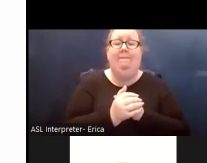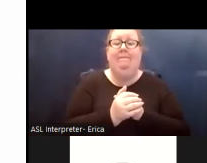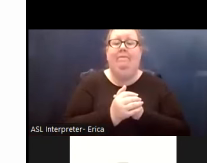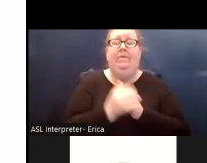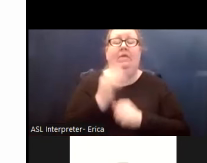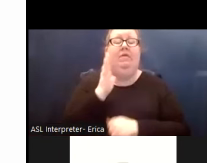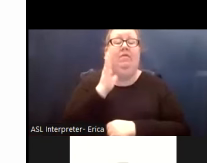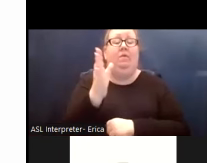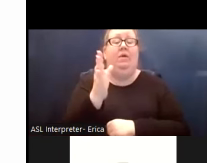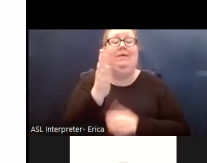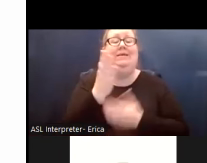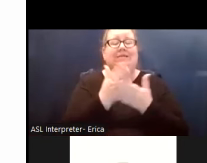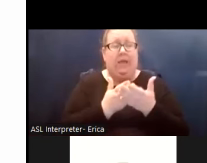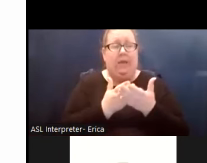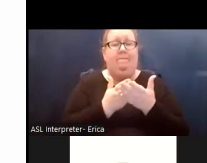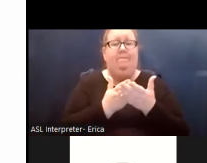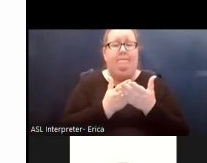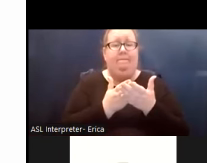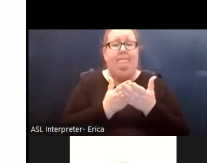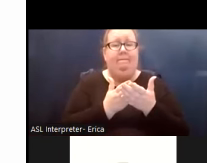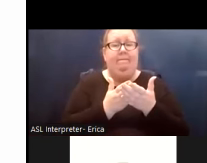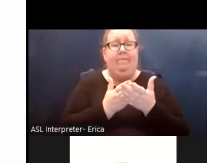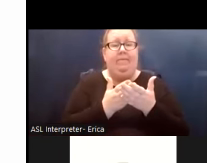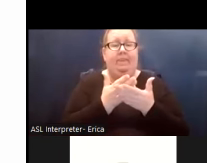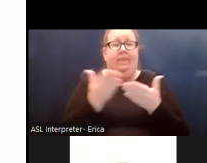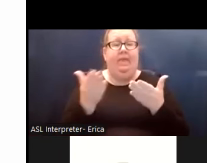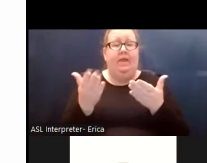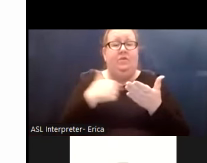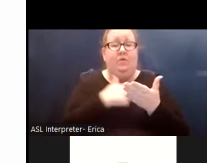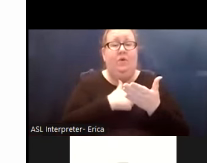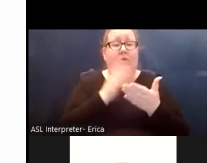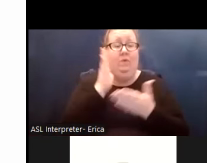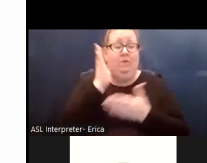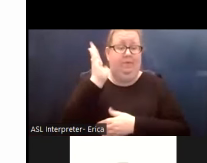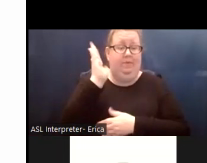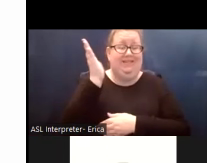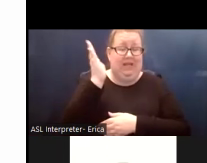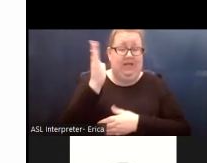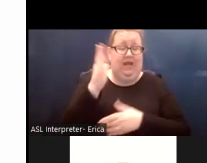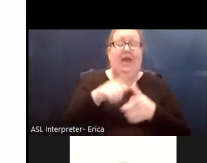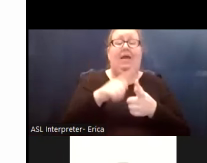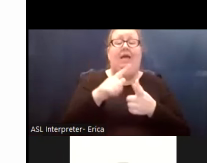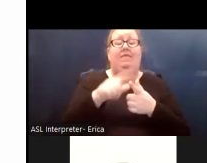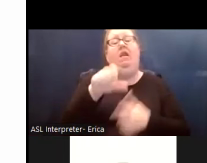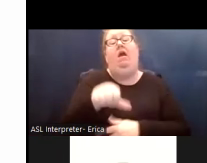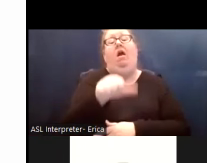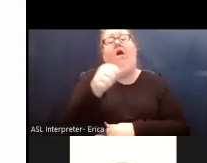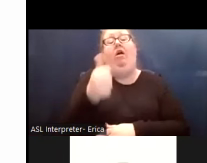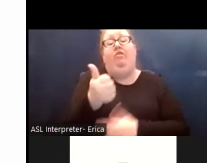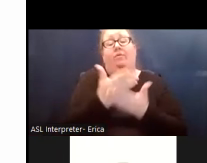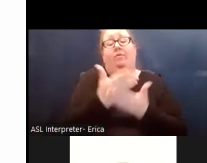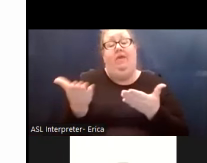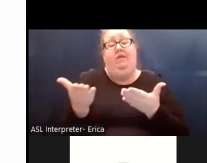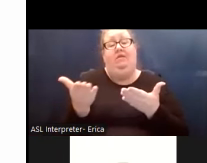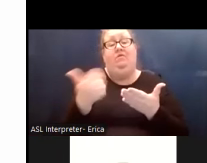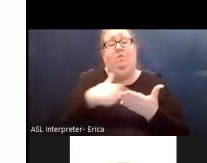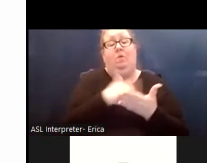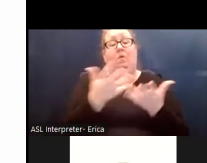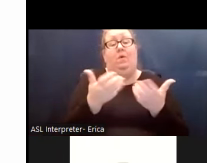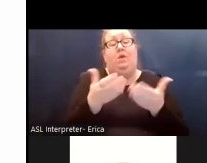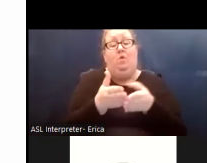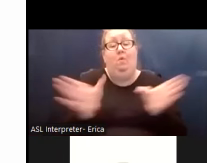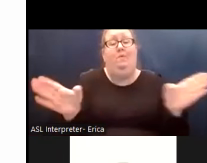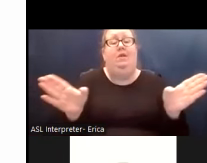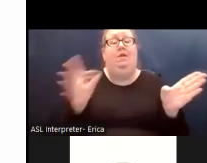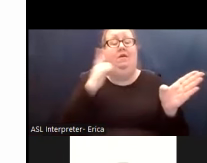will be some portions where we're going to be presenting, and then others where we're going to open it up for